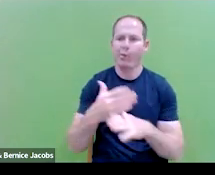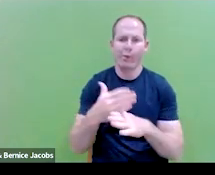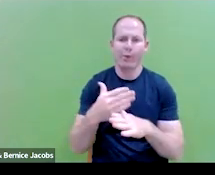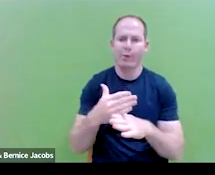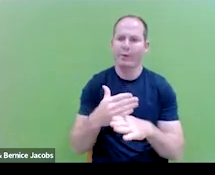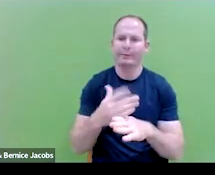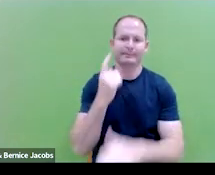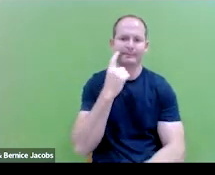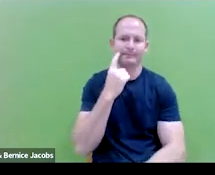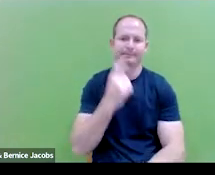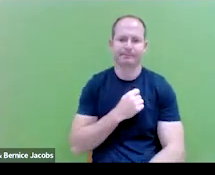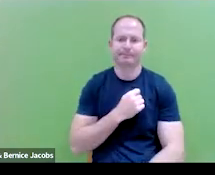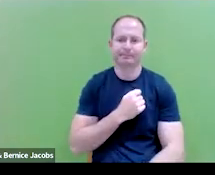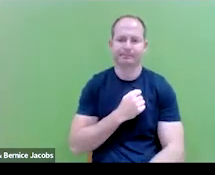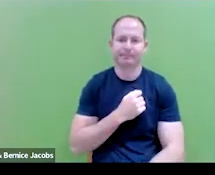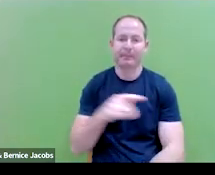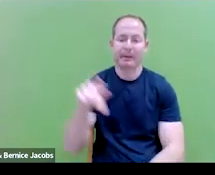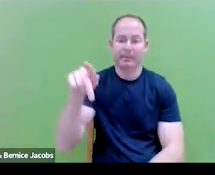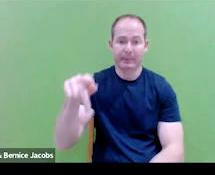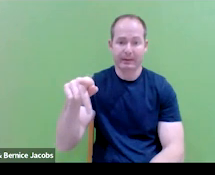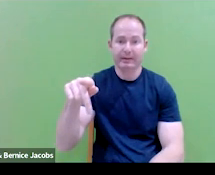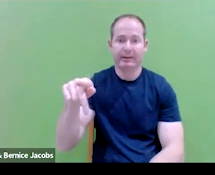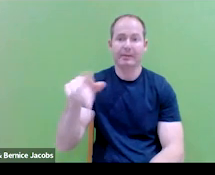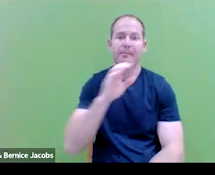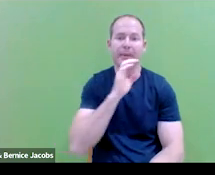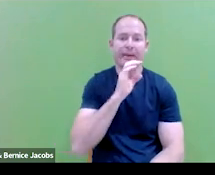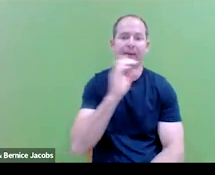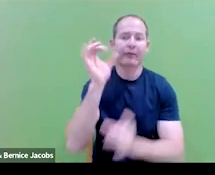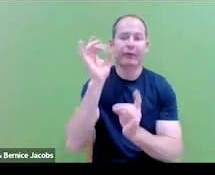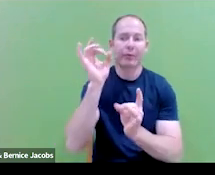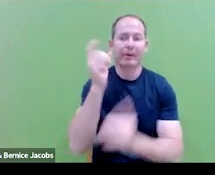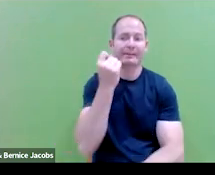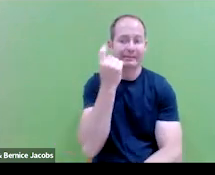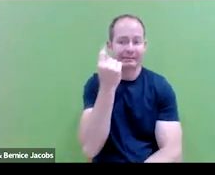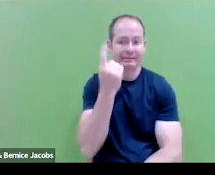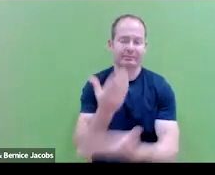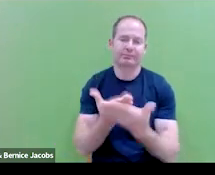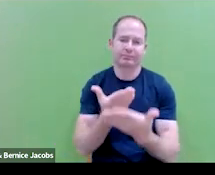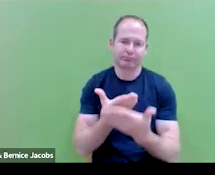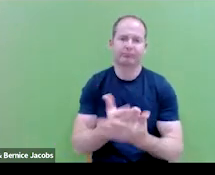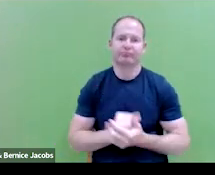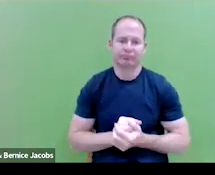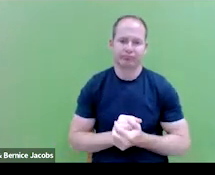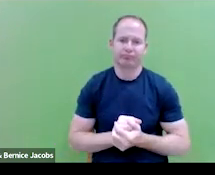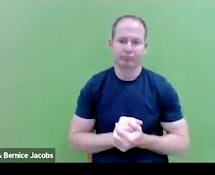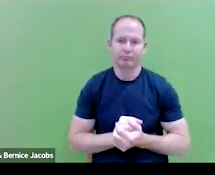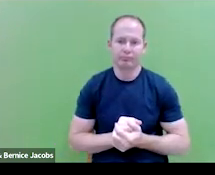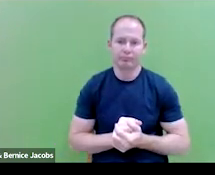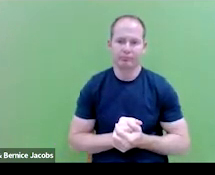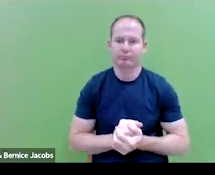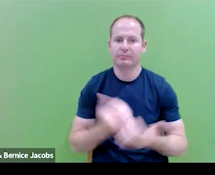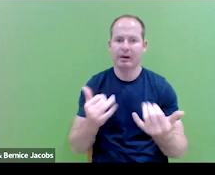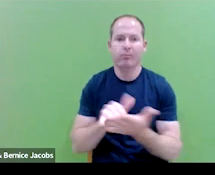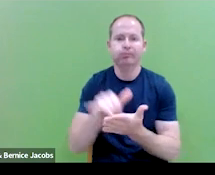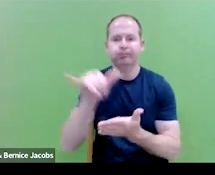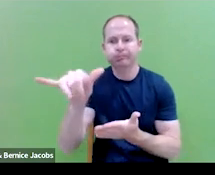I would have the P in terms of perceptible information. It's very easy to see where departing